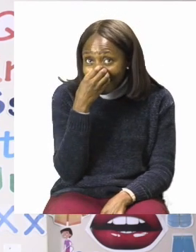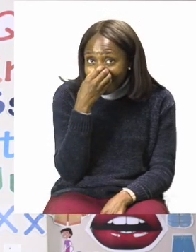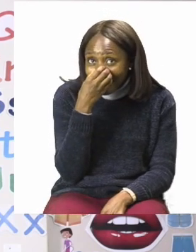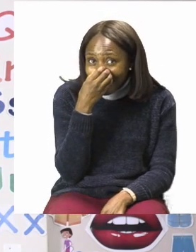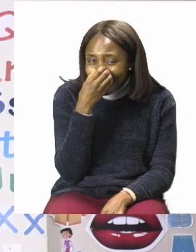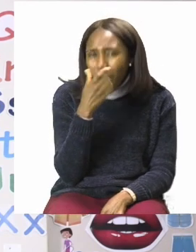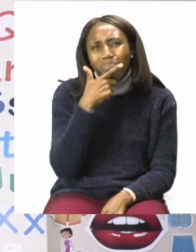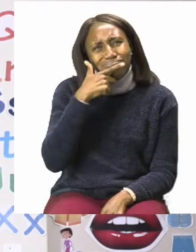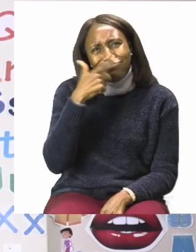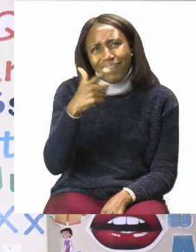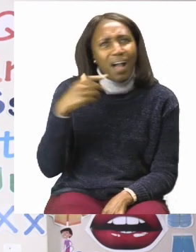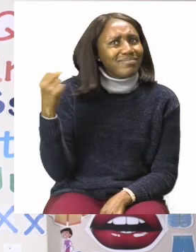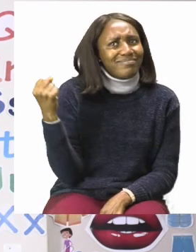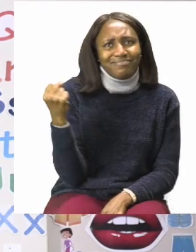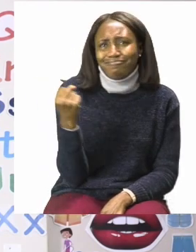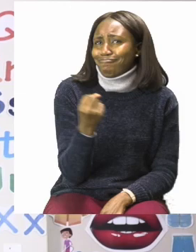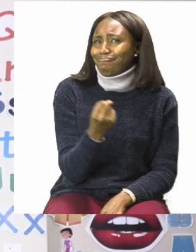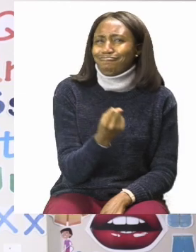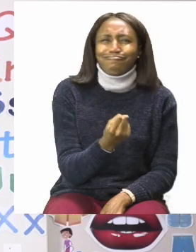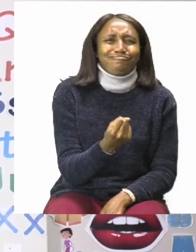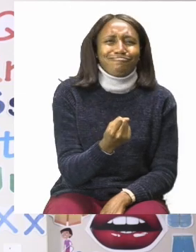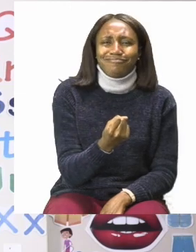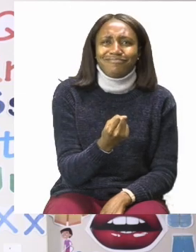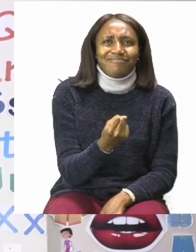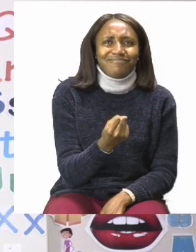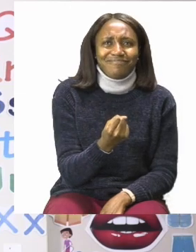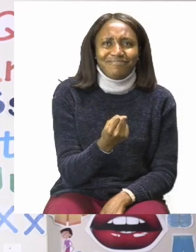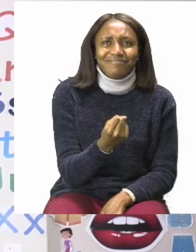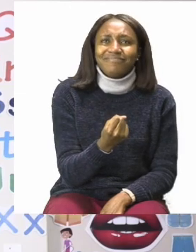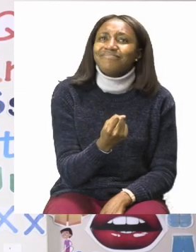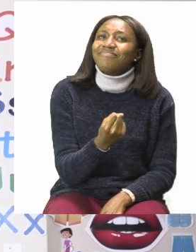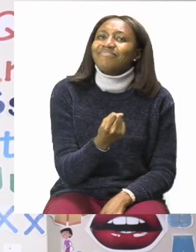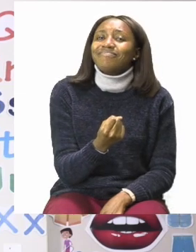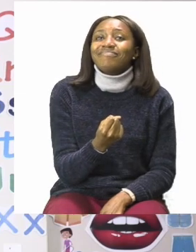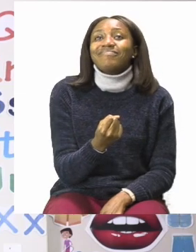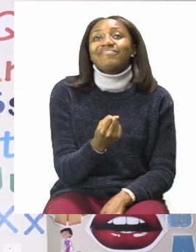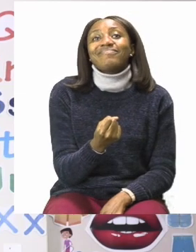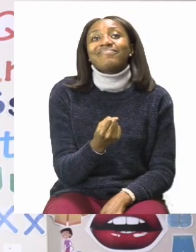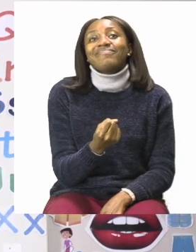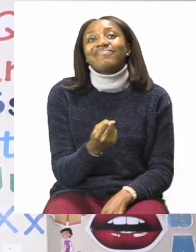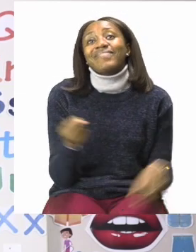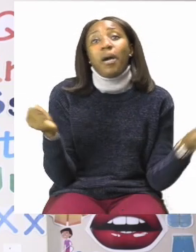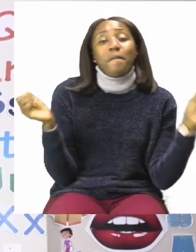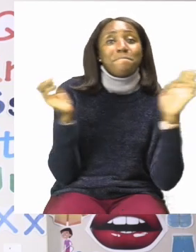would like to say thank you so much for joining us today, and